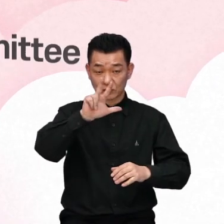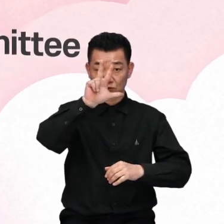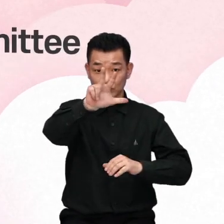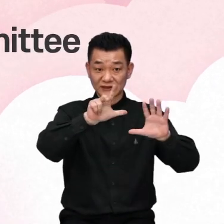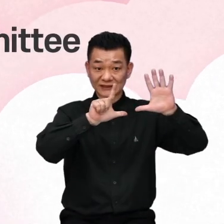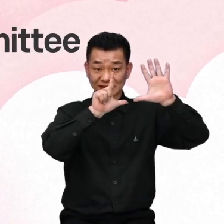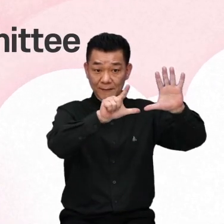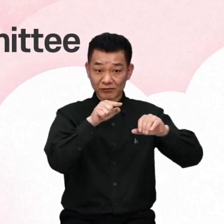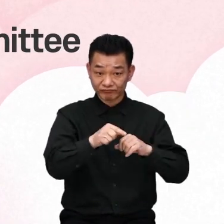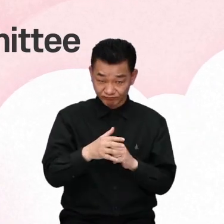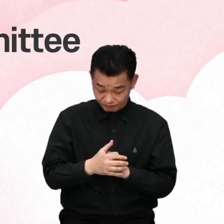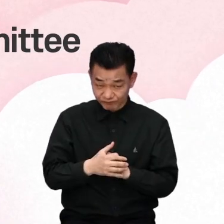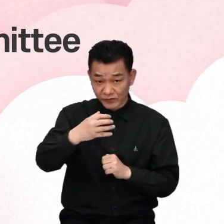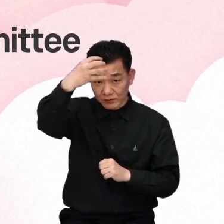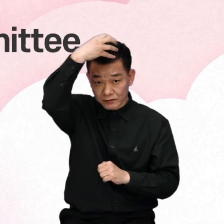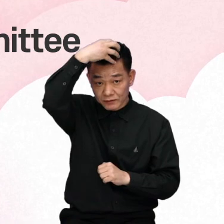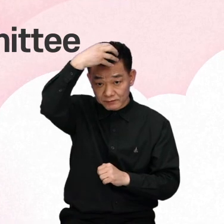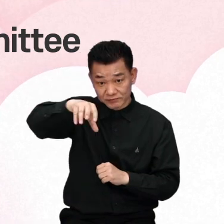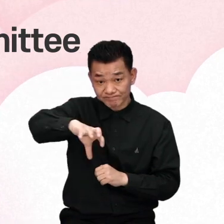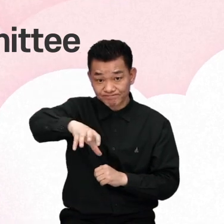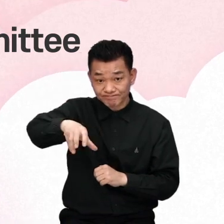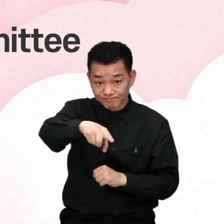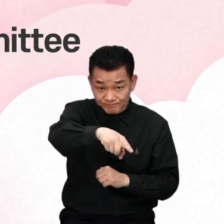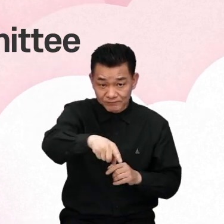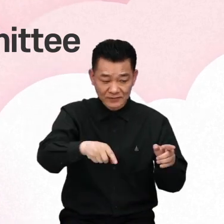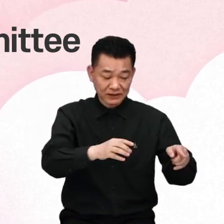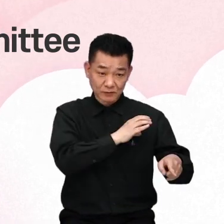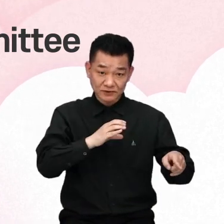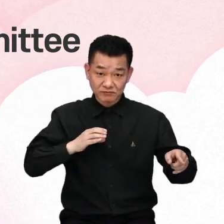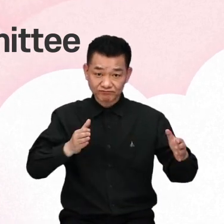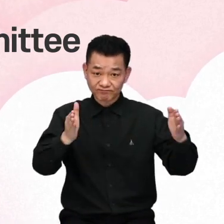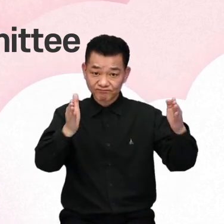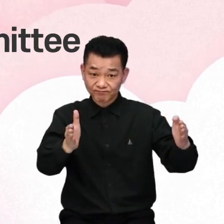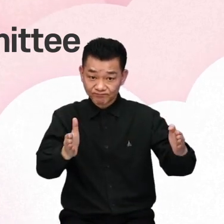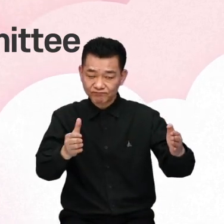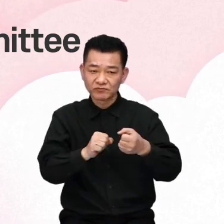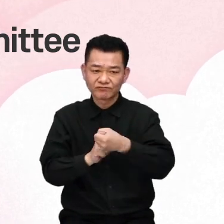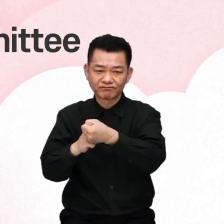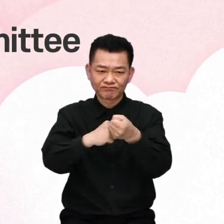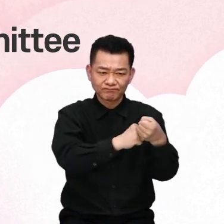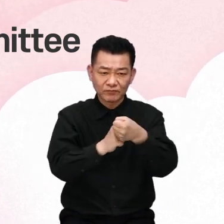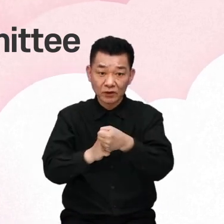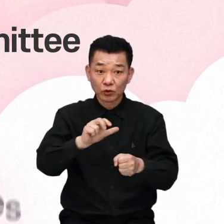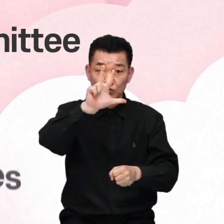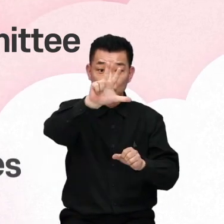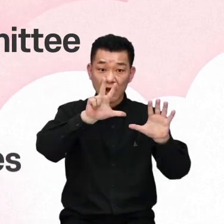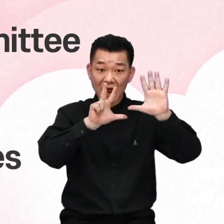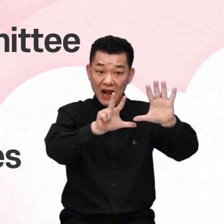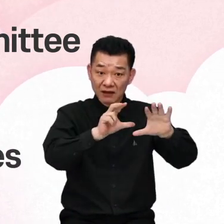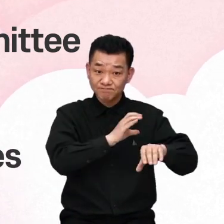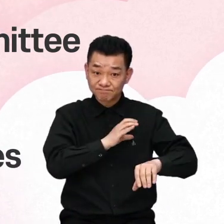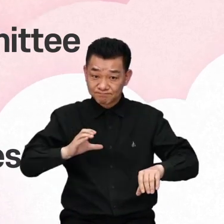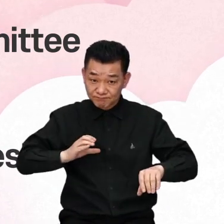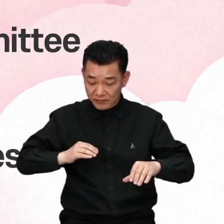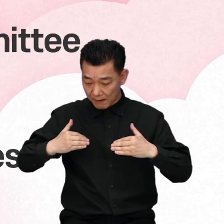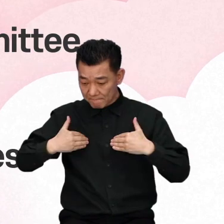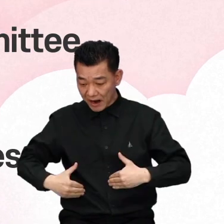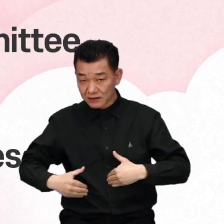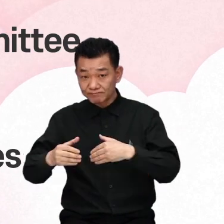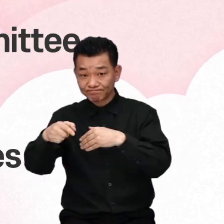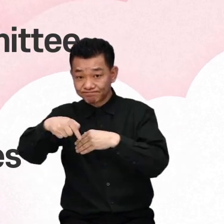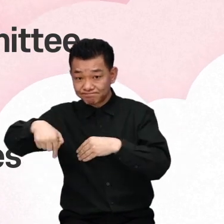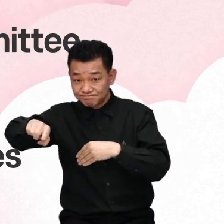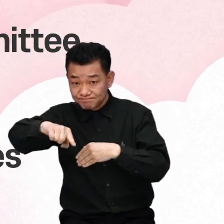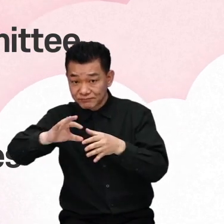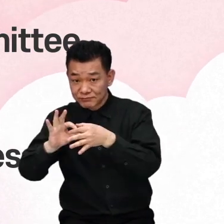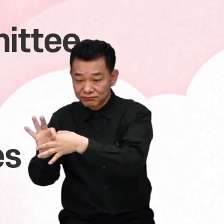Article 37. Cooperation between states parties and the committee. Article 38. Relationship of the